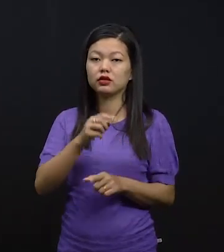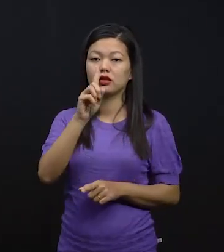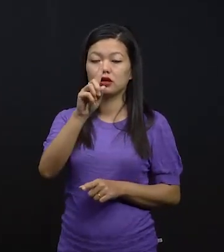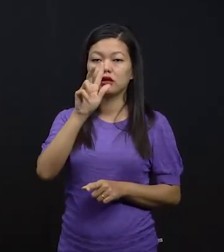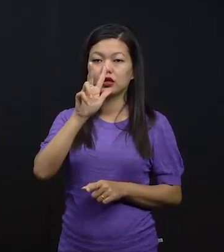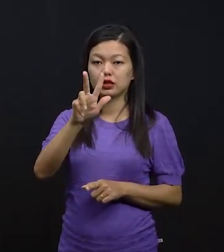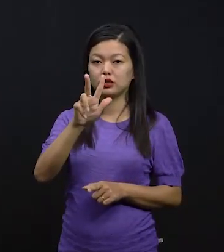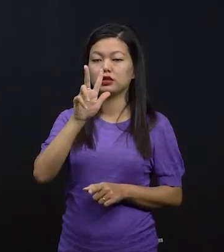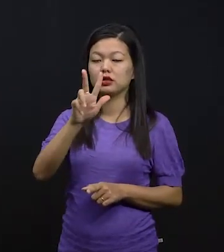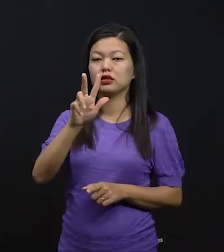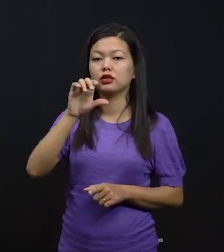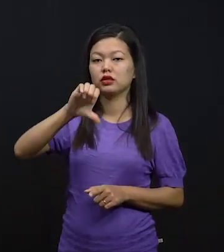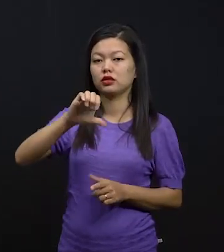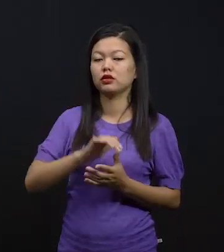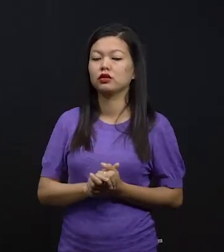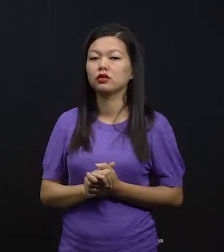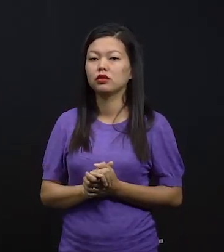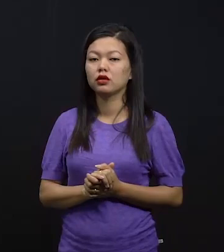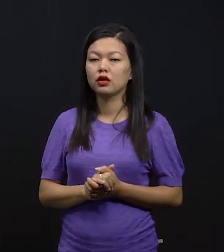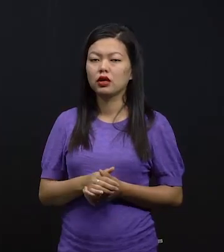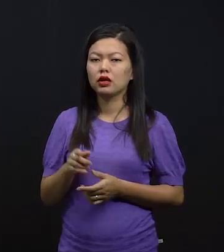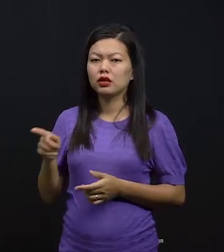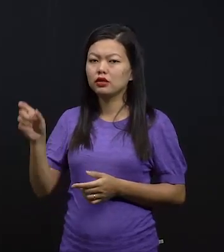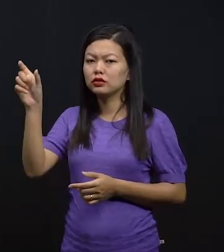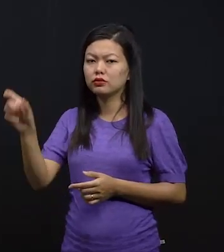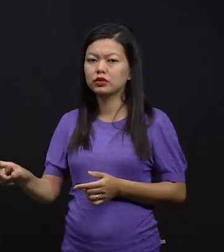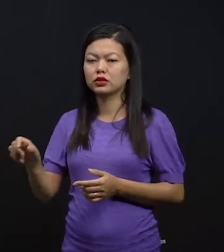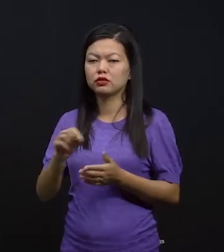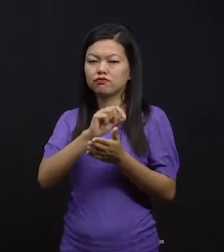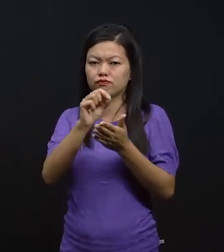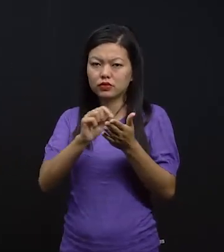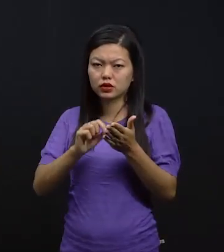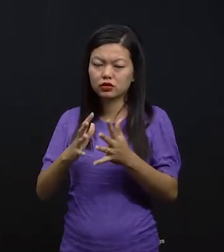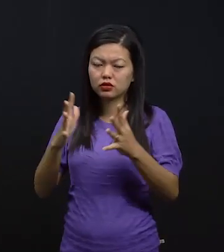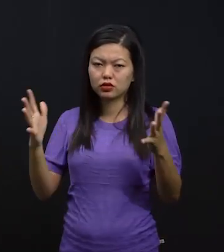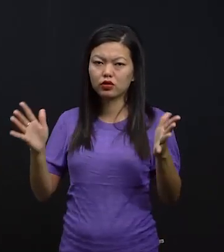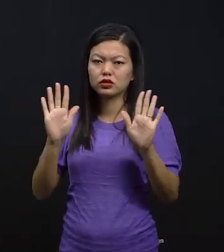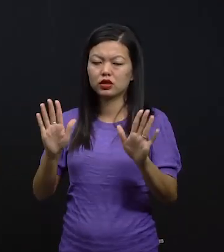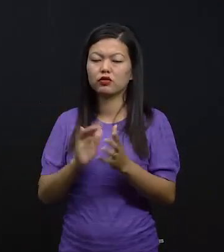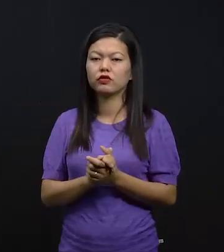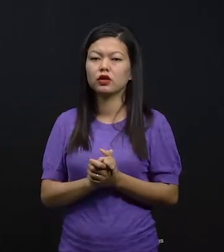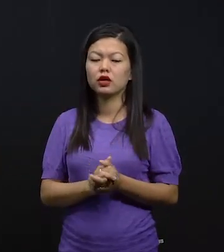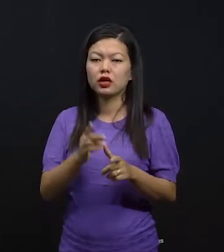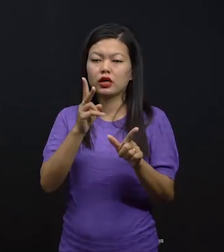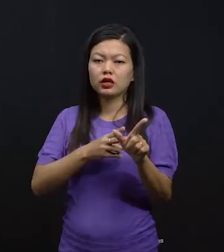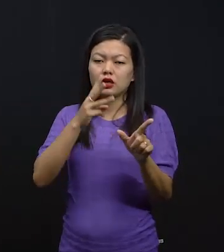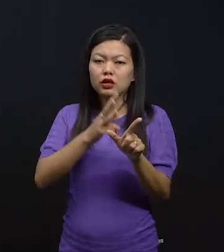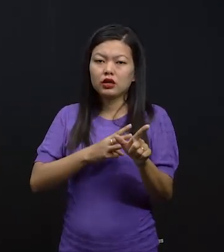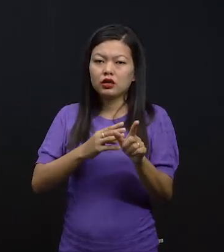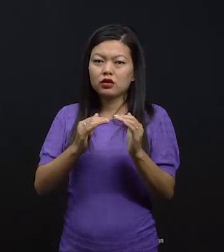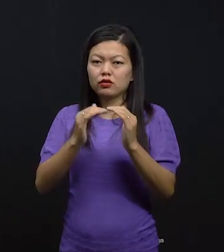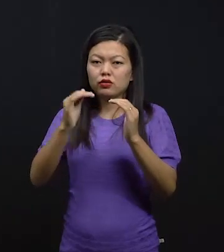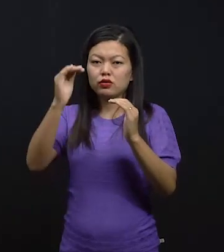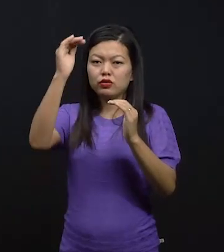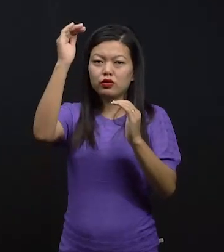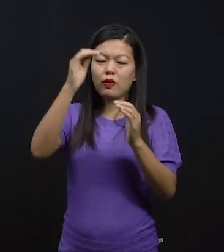1889. He had been writing, and after some years he decided to join the novitiate.